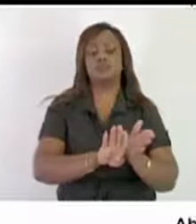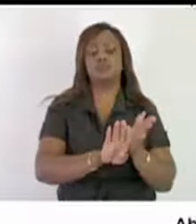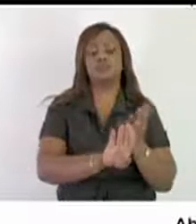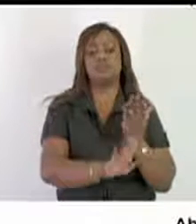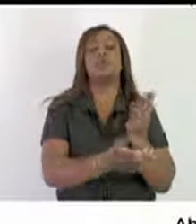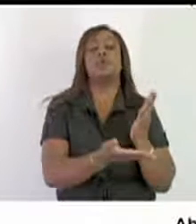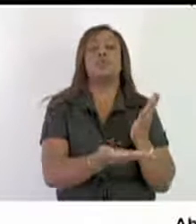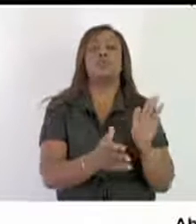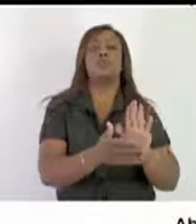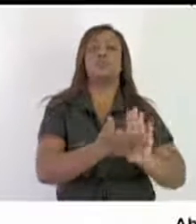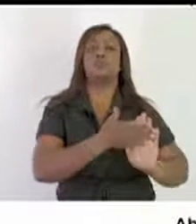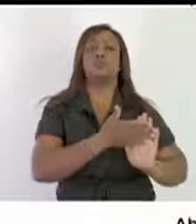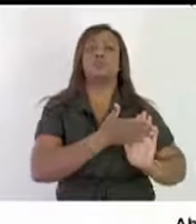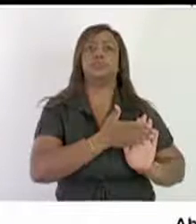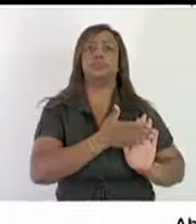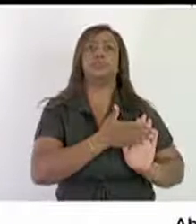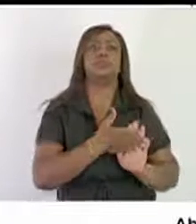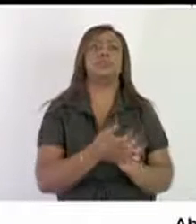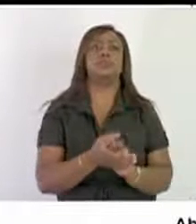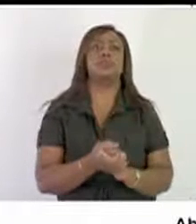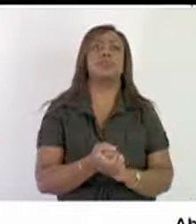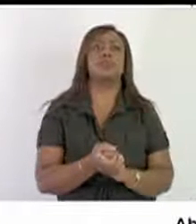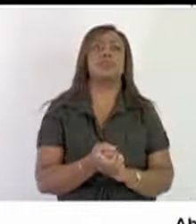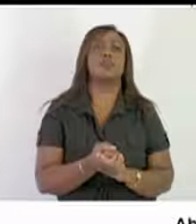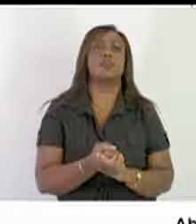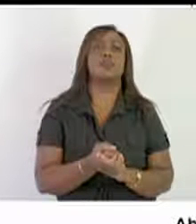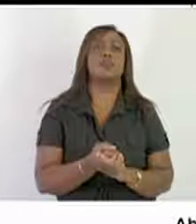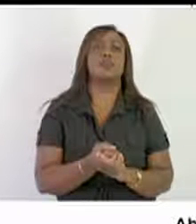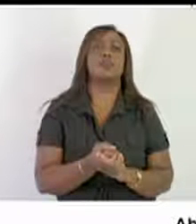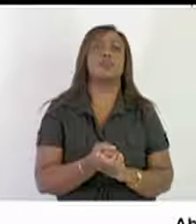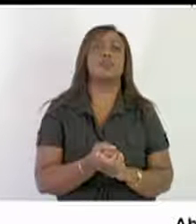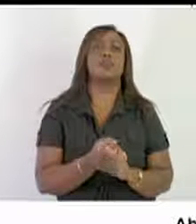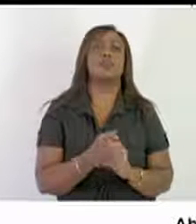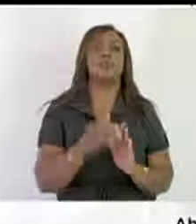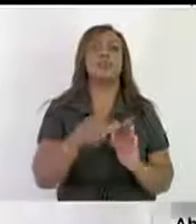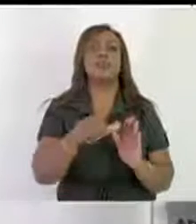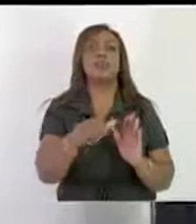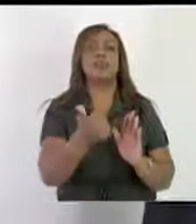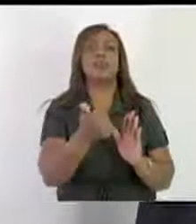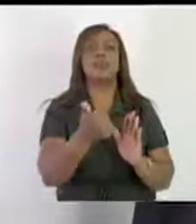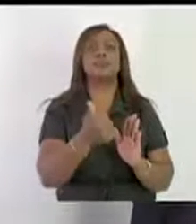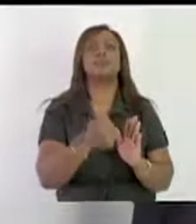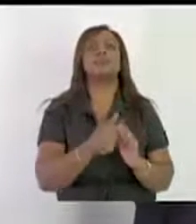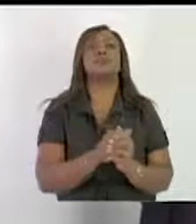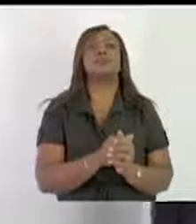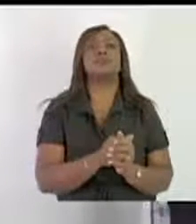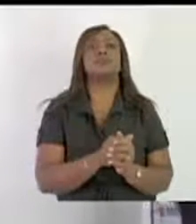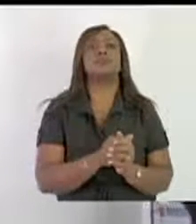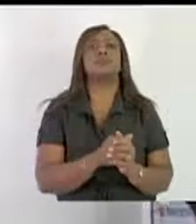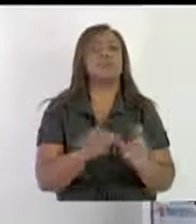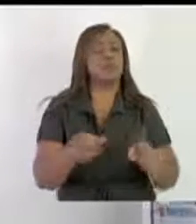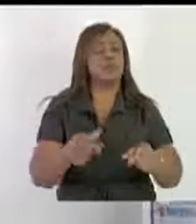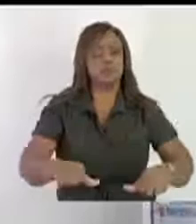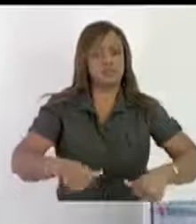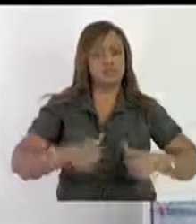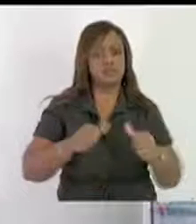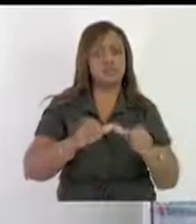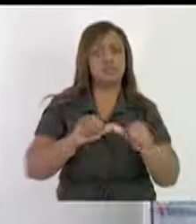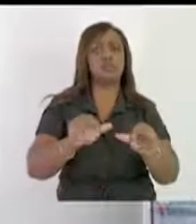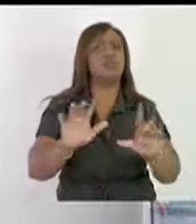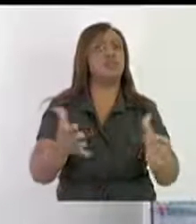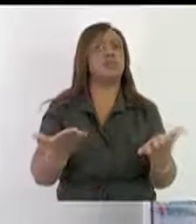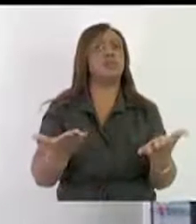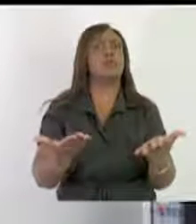something. Now, let's look at the methods of maintaining sexual health. As you can see on the